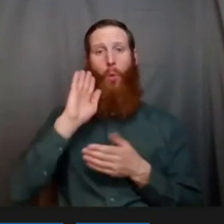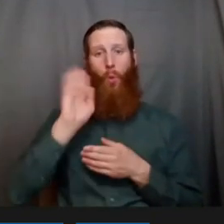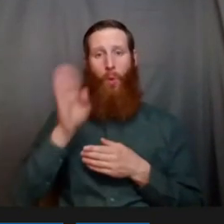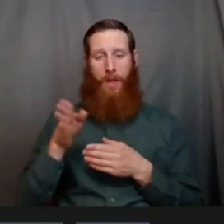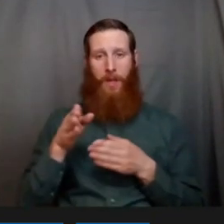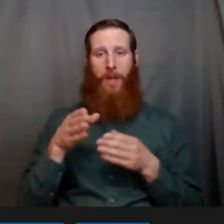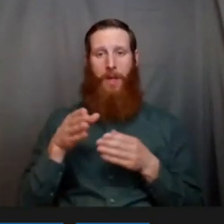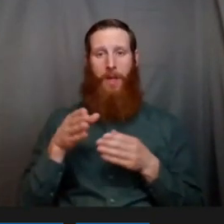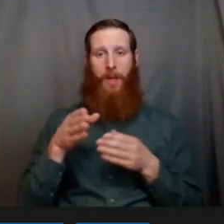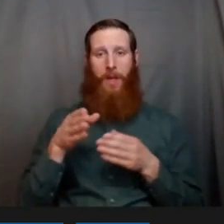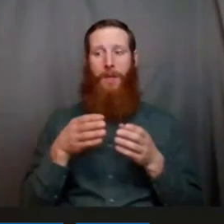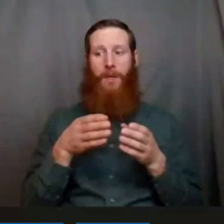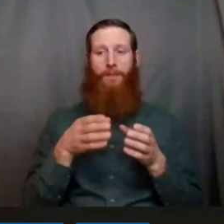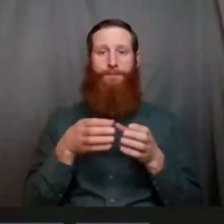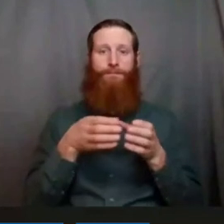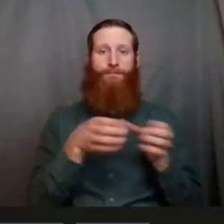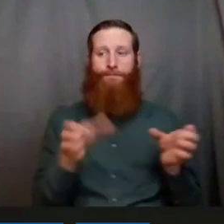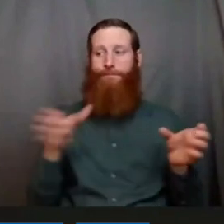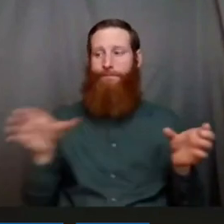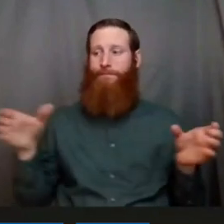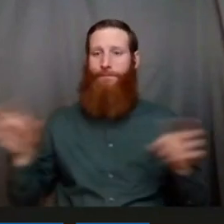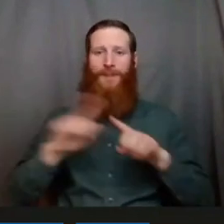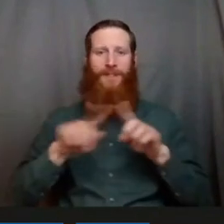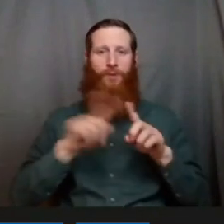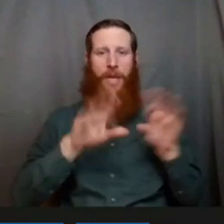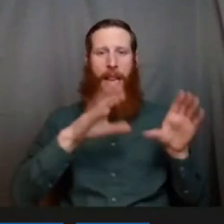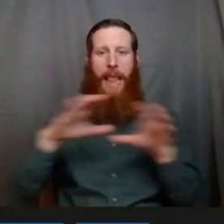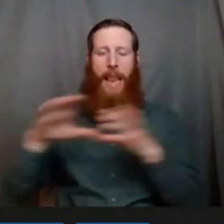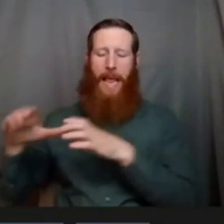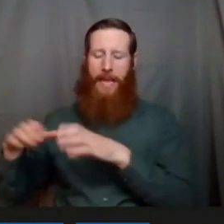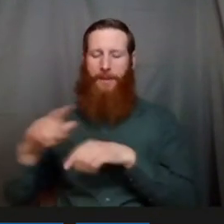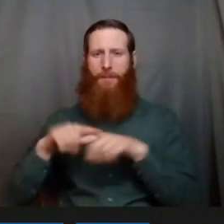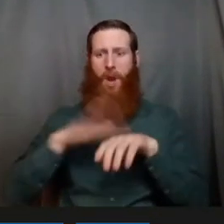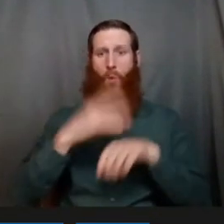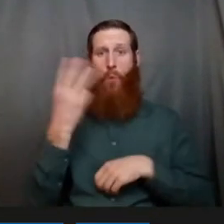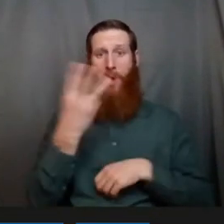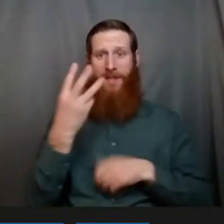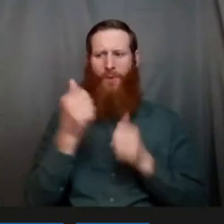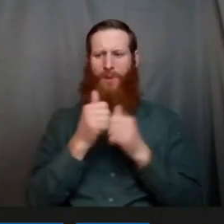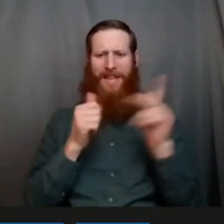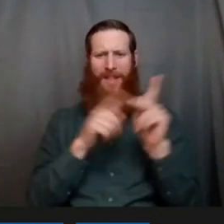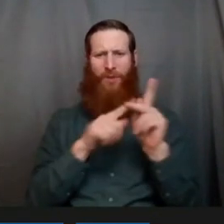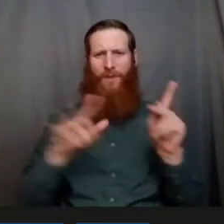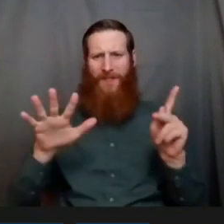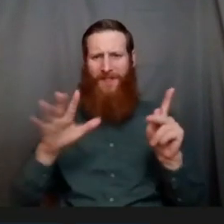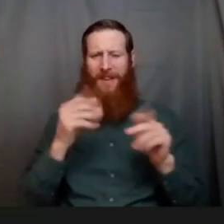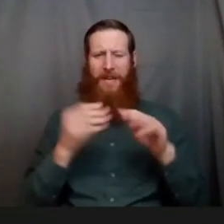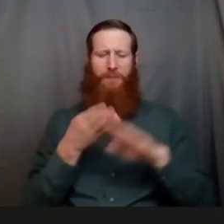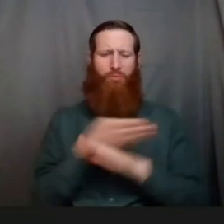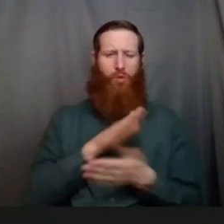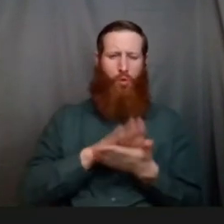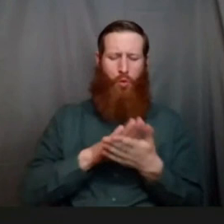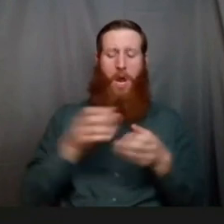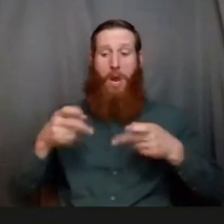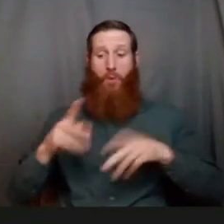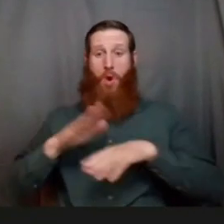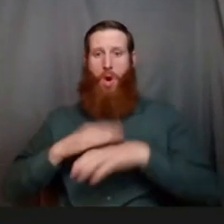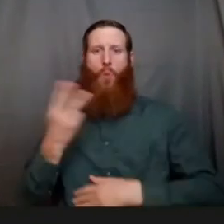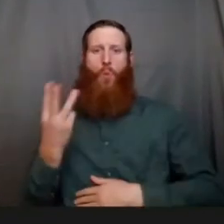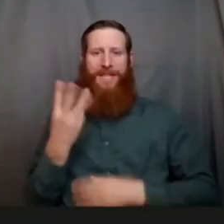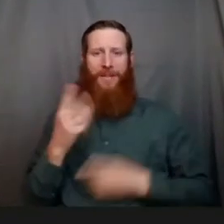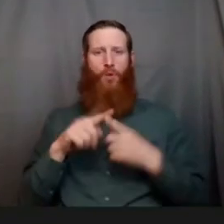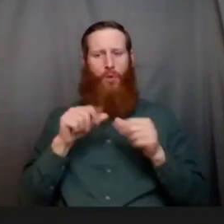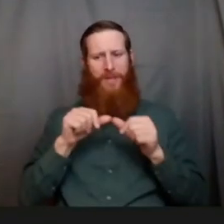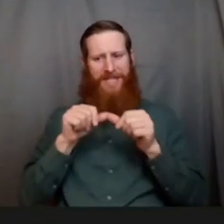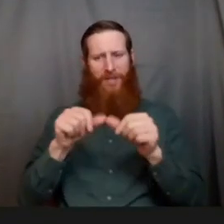separate classrooms, but as Wednesdays, especially in K-5 and preschool, there's opportunities on Wednesdays to continue joint